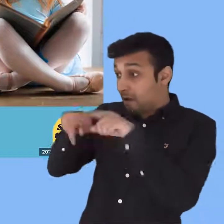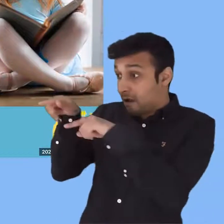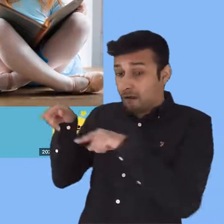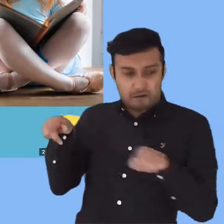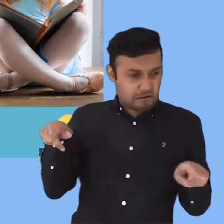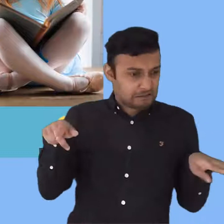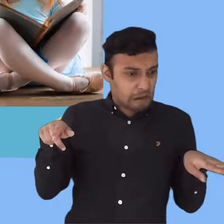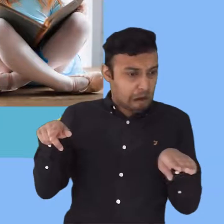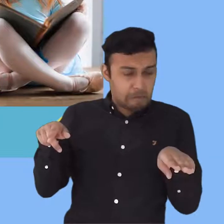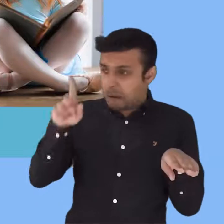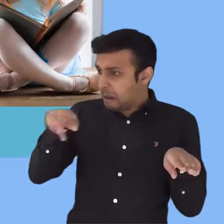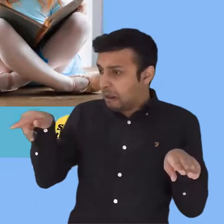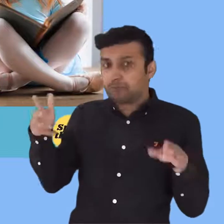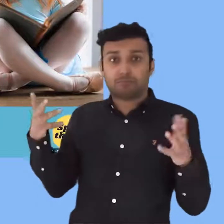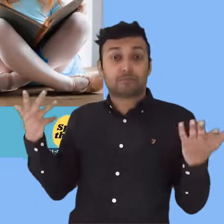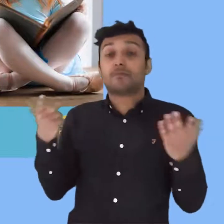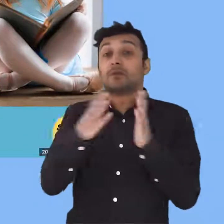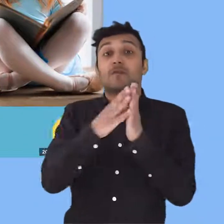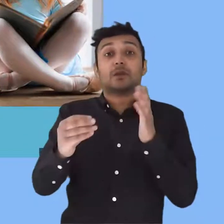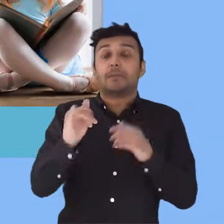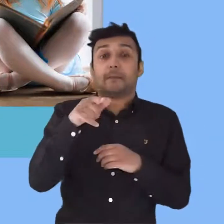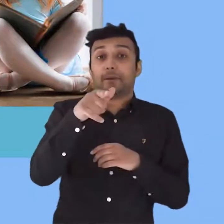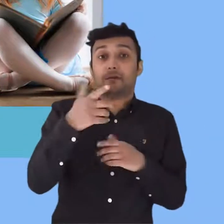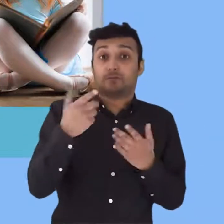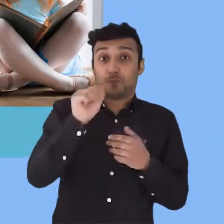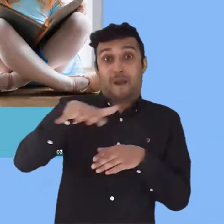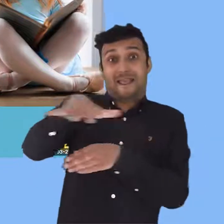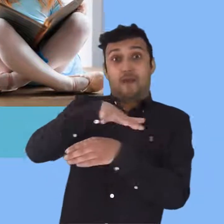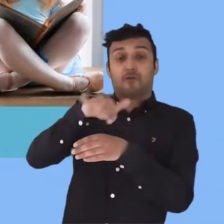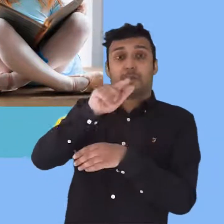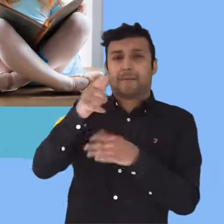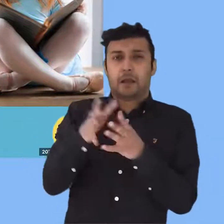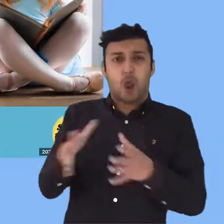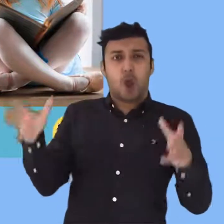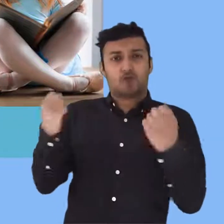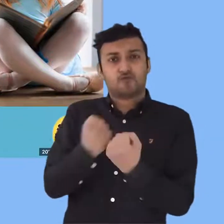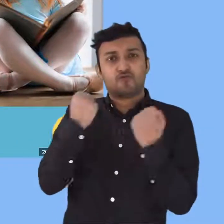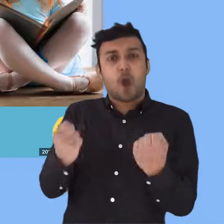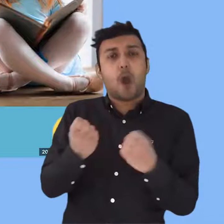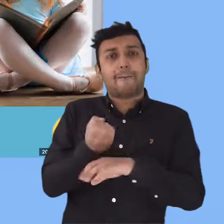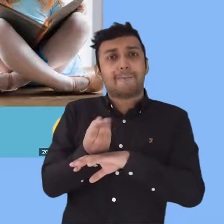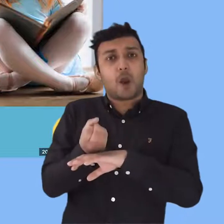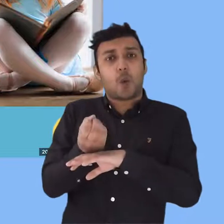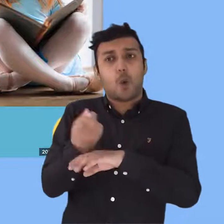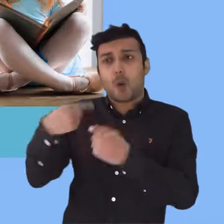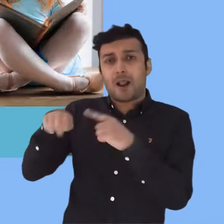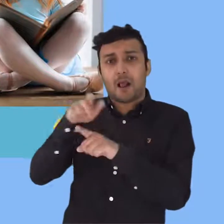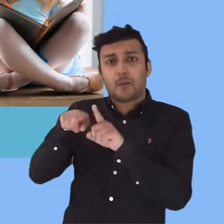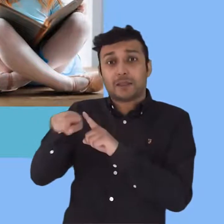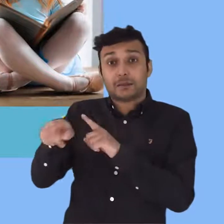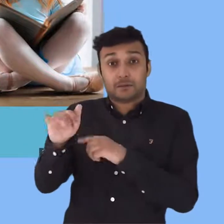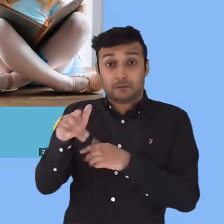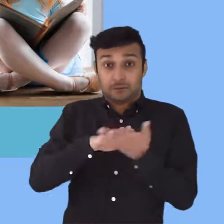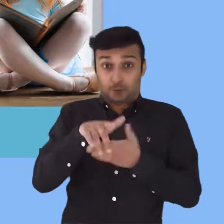if you have a majority Bengali, a large Bengali population in your nursery, do you have